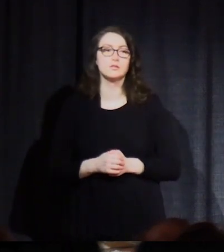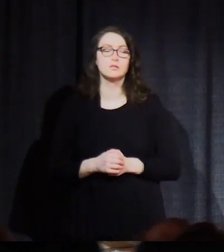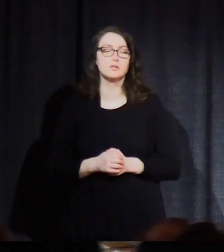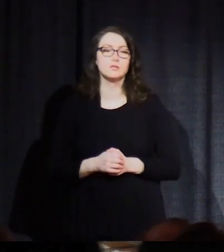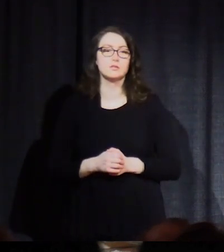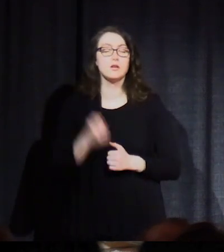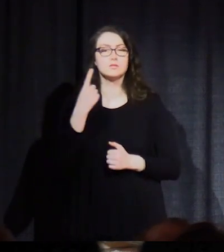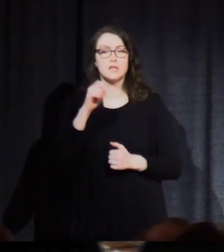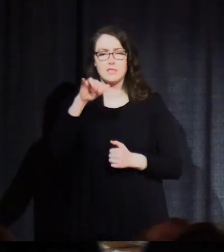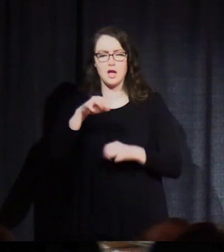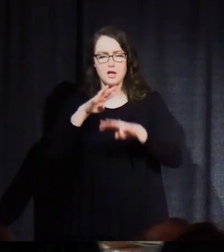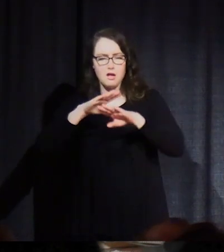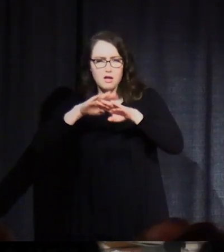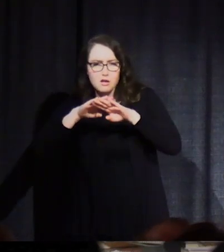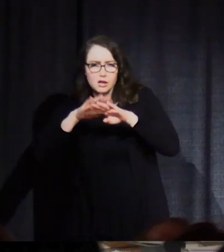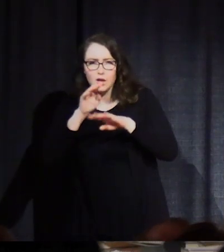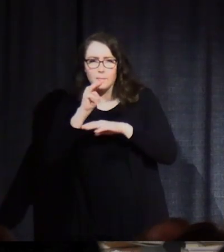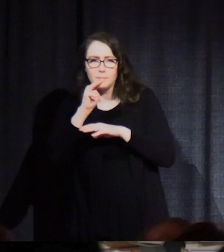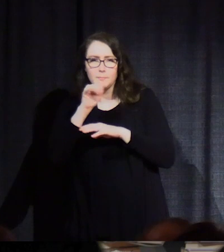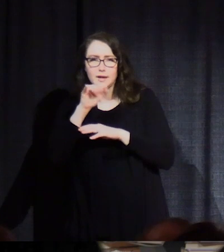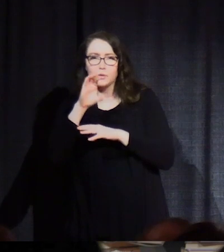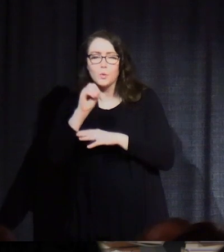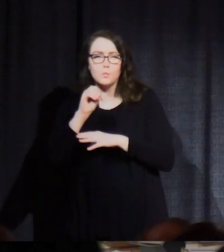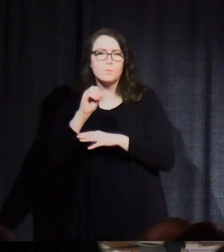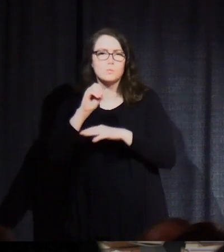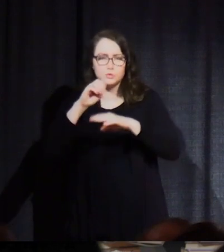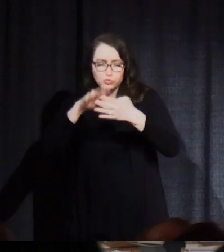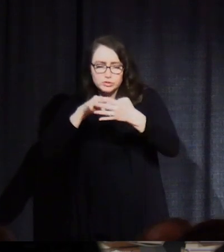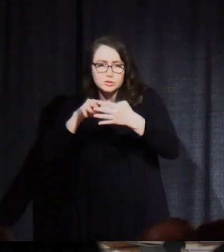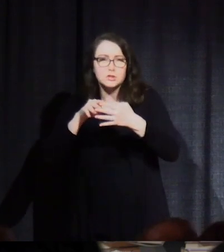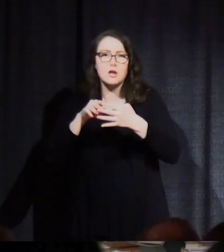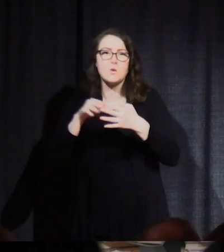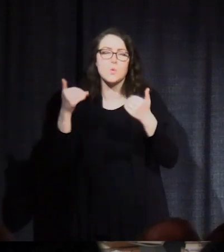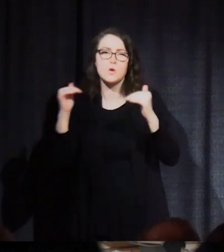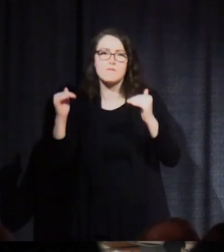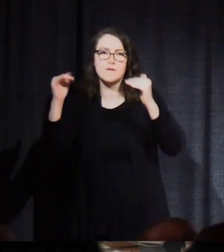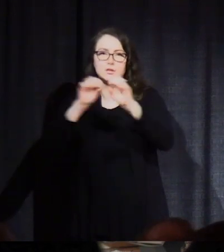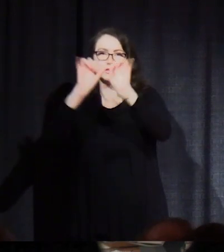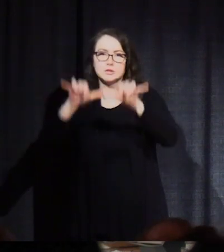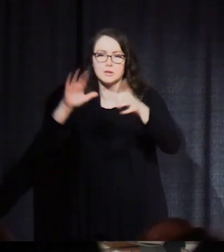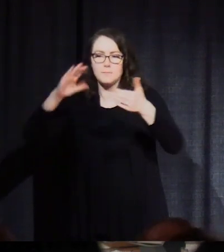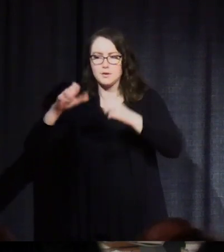These microgrids are some of the most advanced systems in the world.